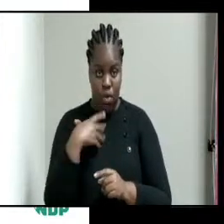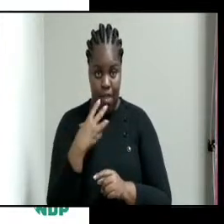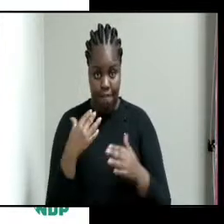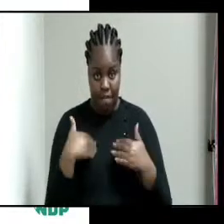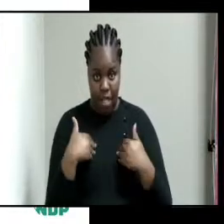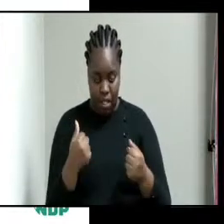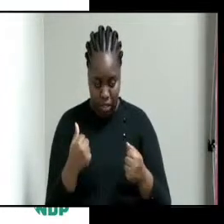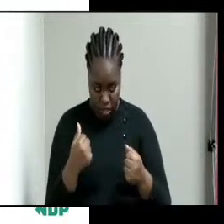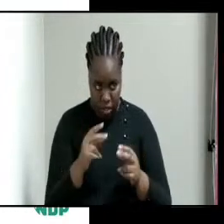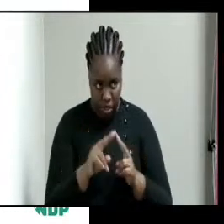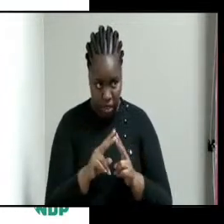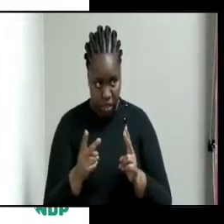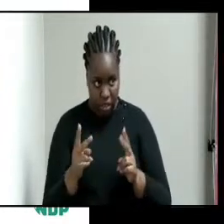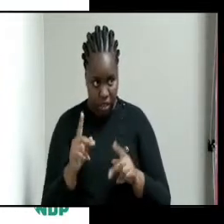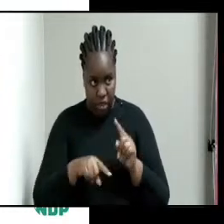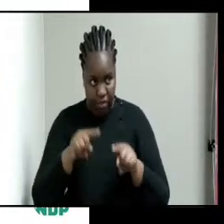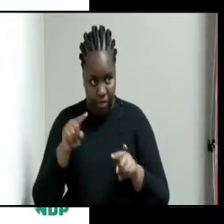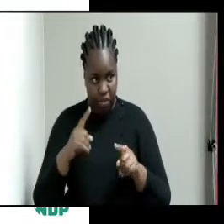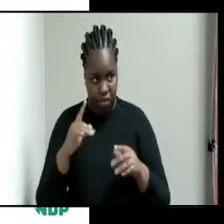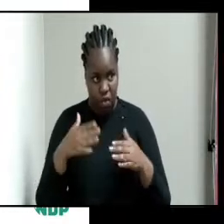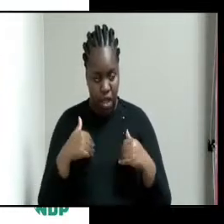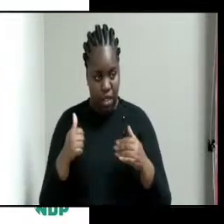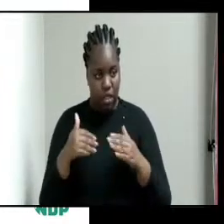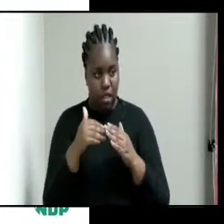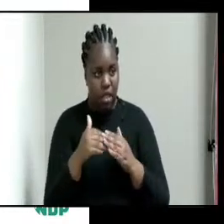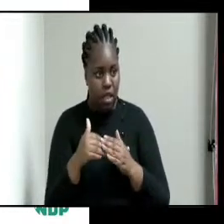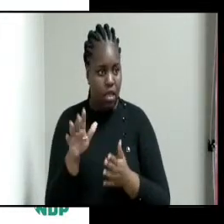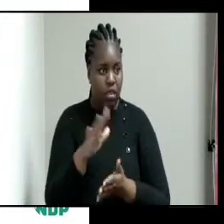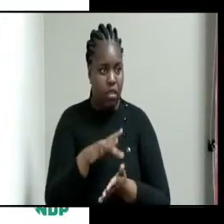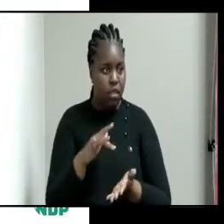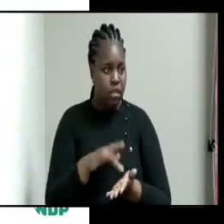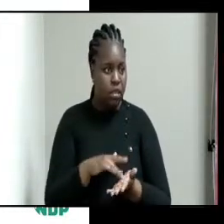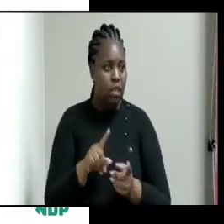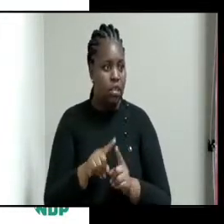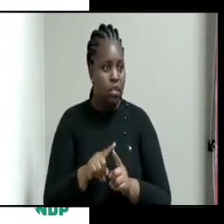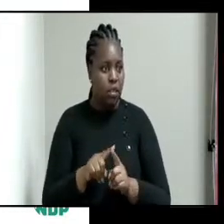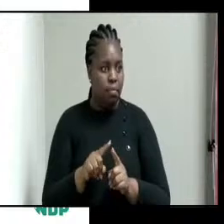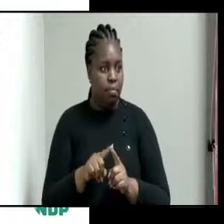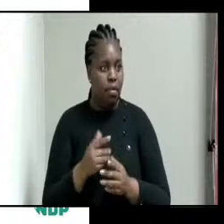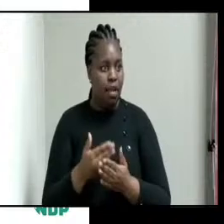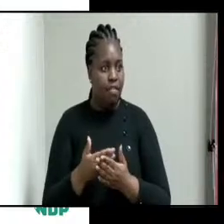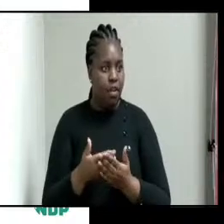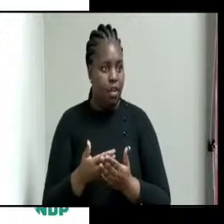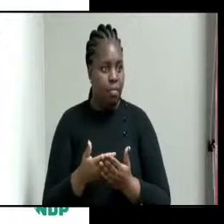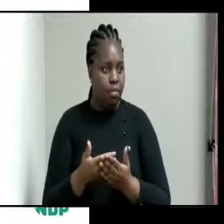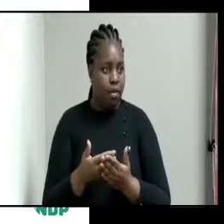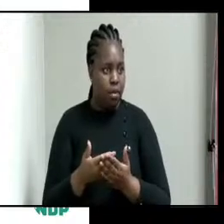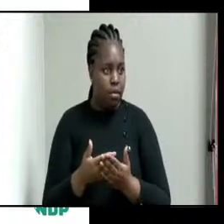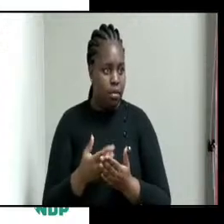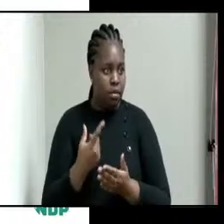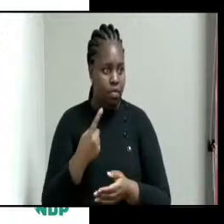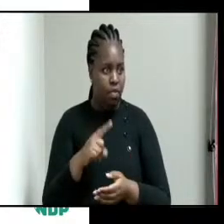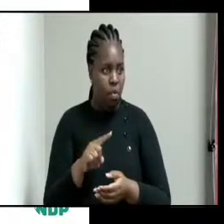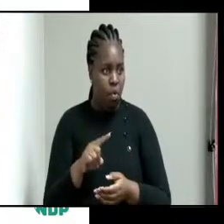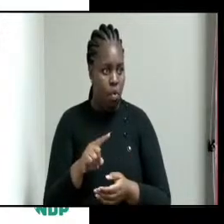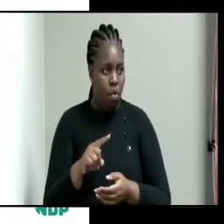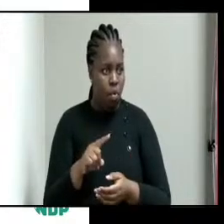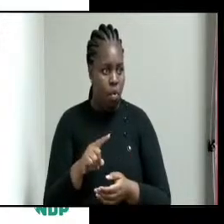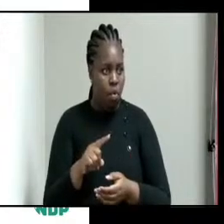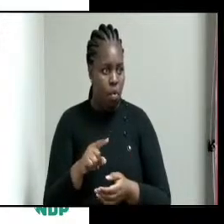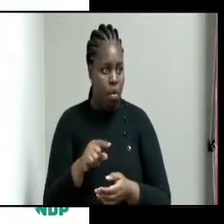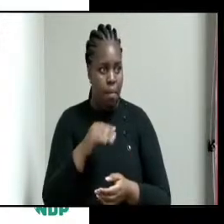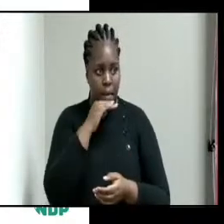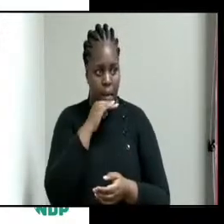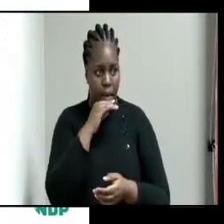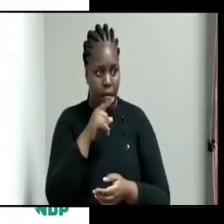health dimension with distance to healthcare center, as well as availability of road to health card, which